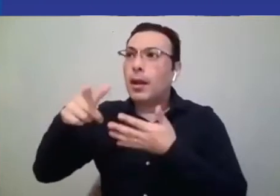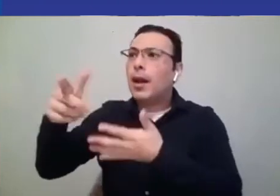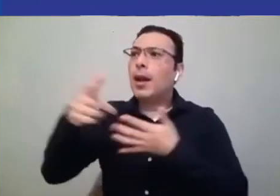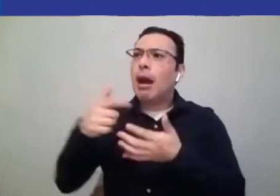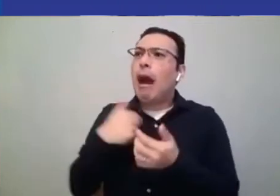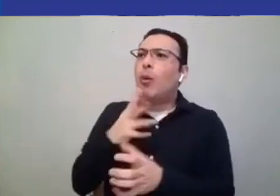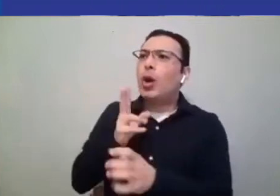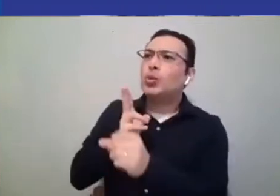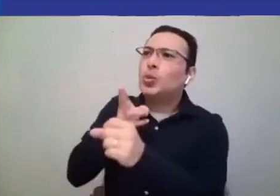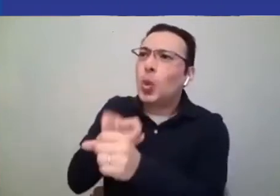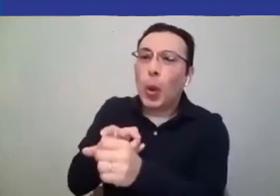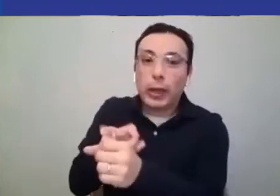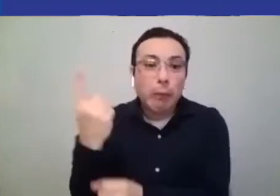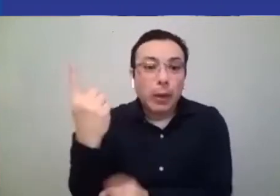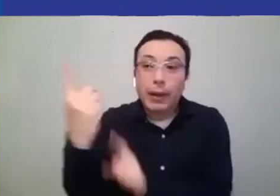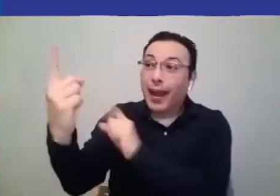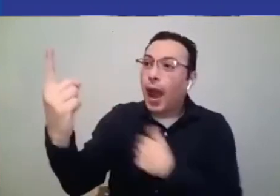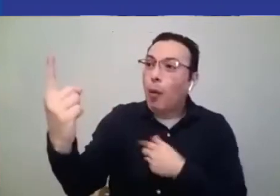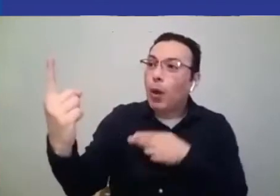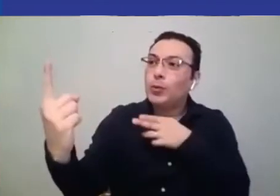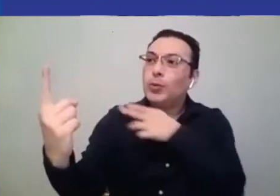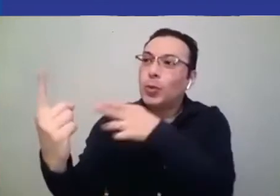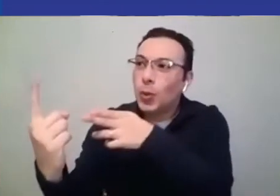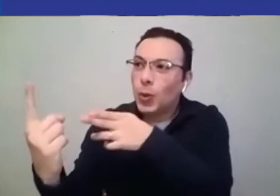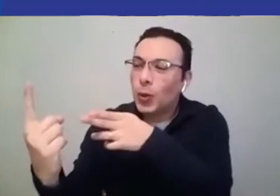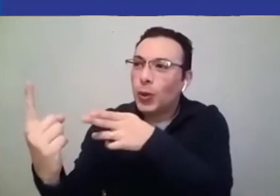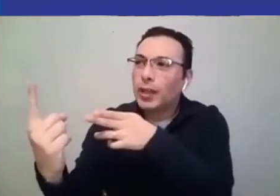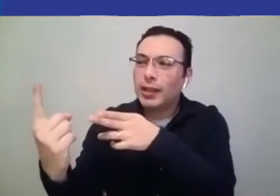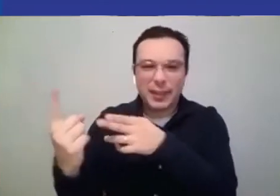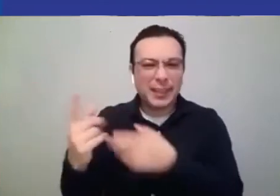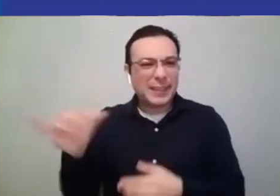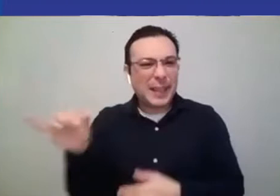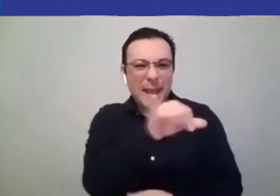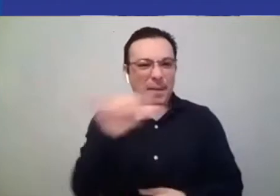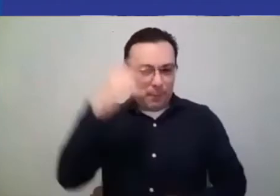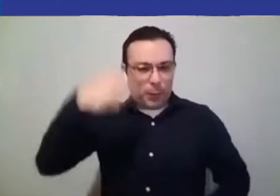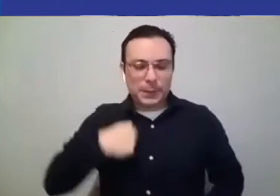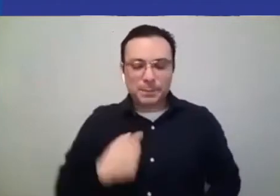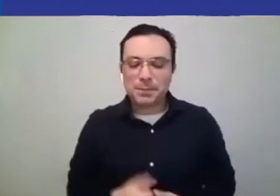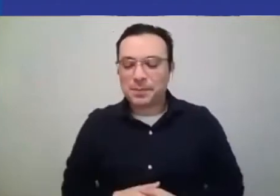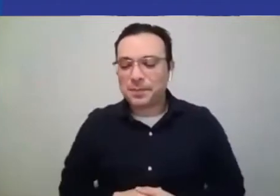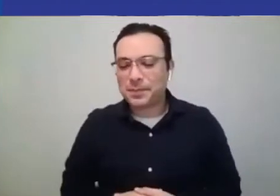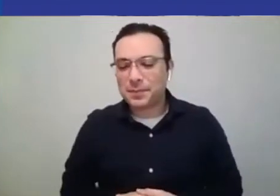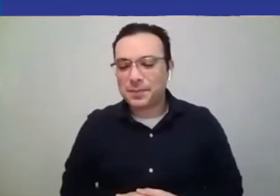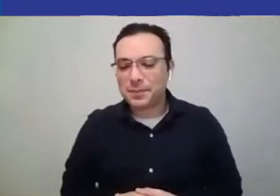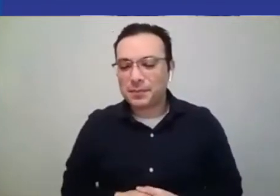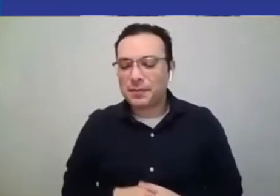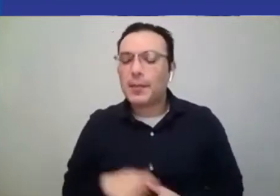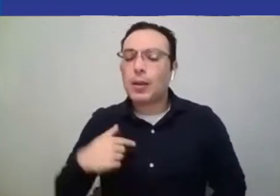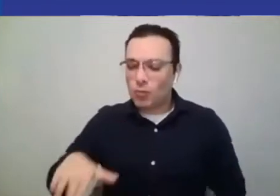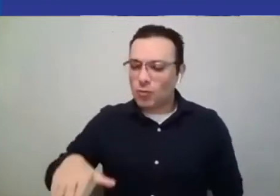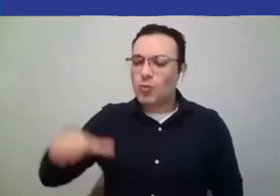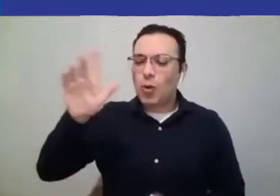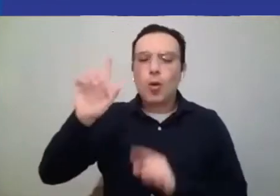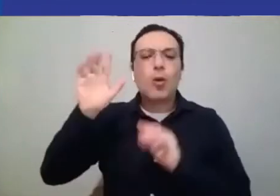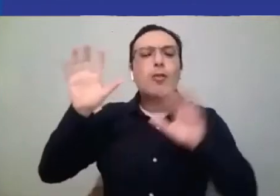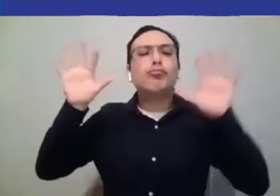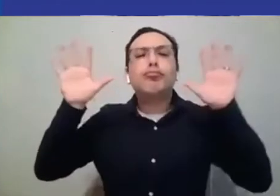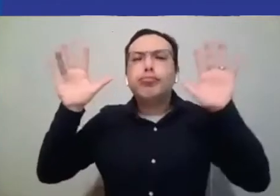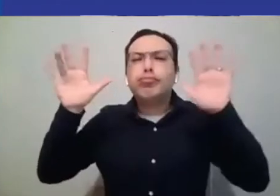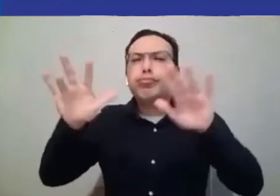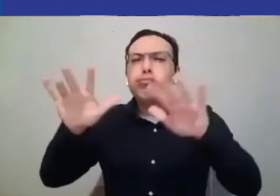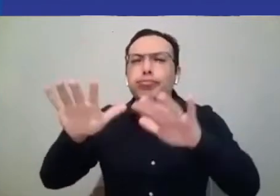like, let me just get my bar in. And then I remember going to Greek weddings when I was young, Greek American